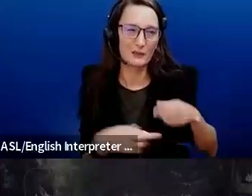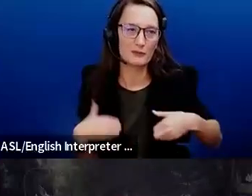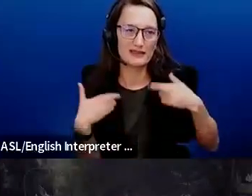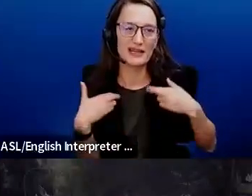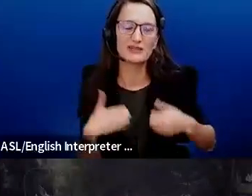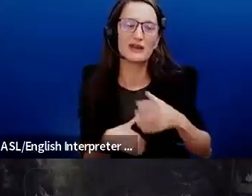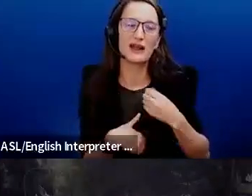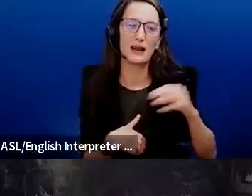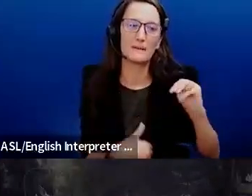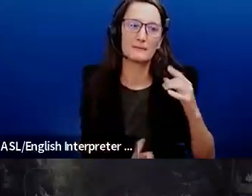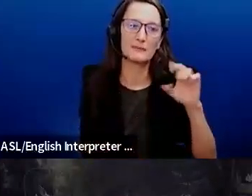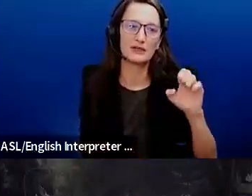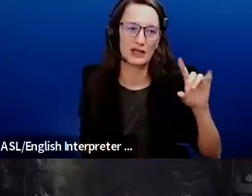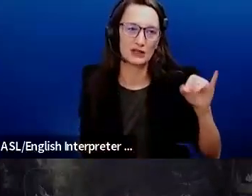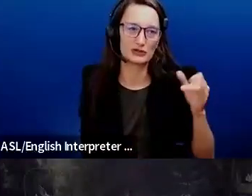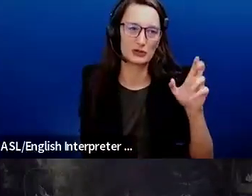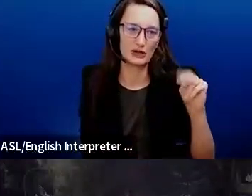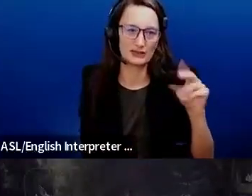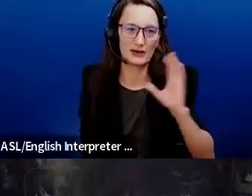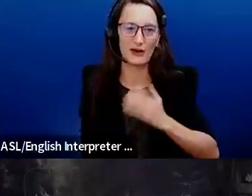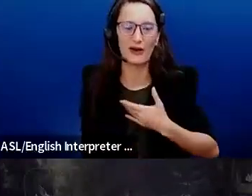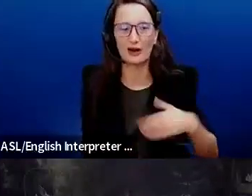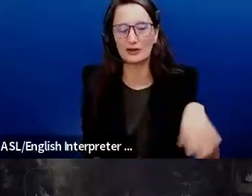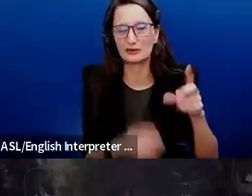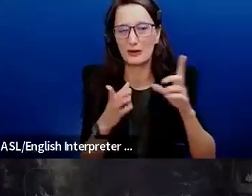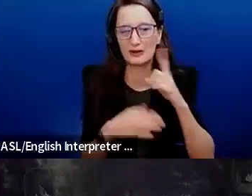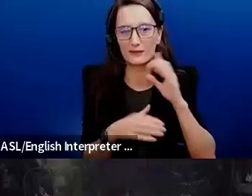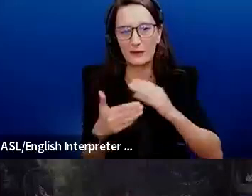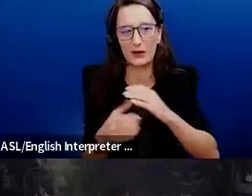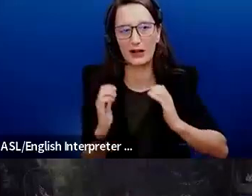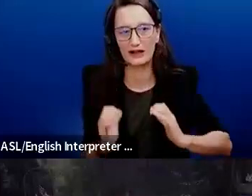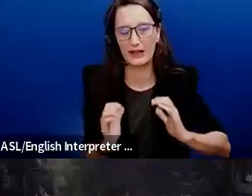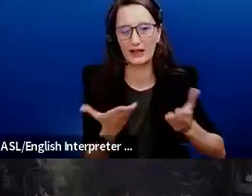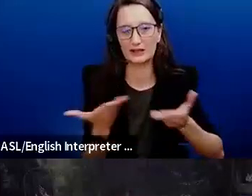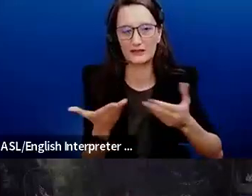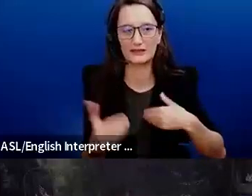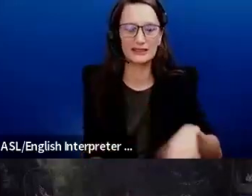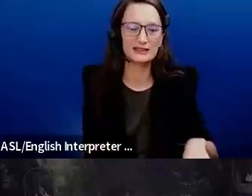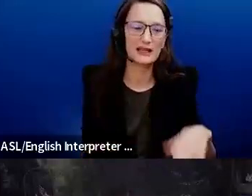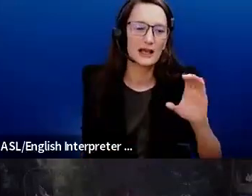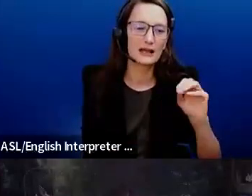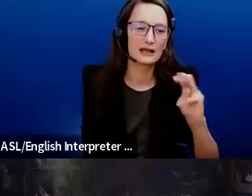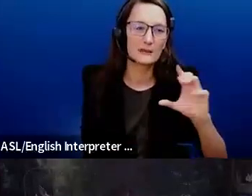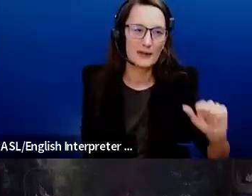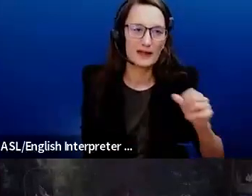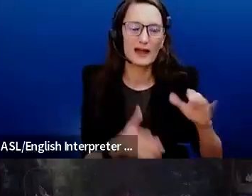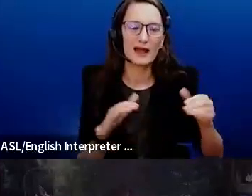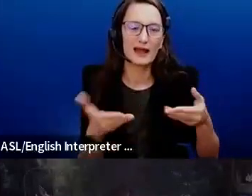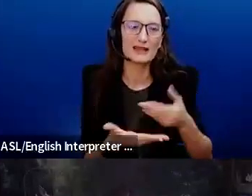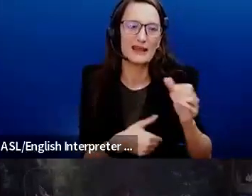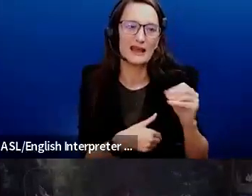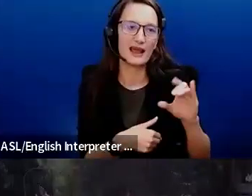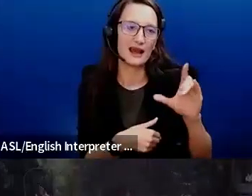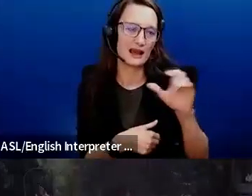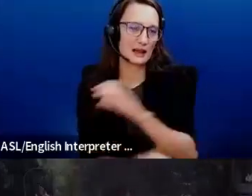Client Services. And Miss Camelia Houston, good morning, our Director of Intake and Clinical. And good morning to Ethan, also